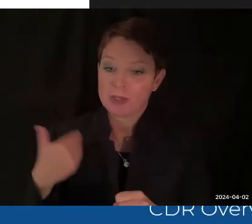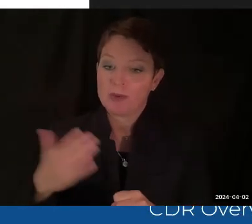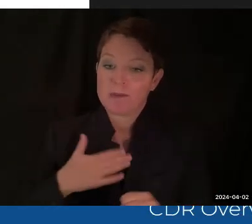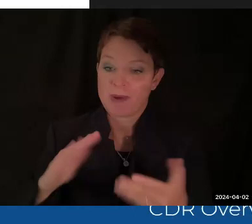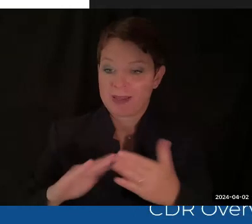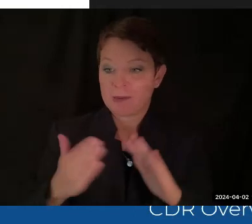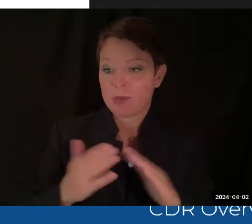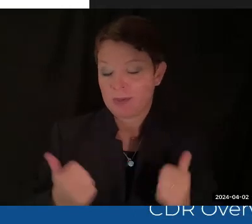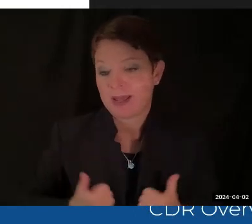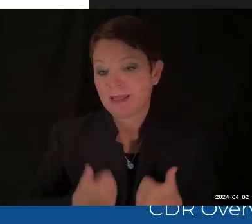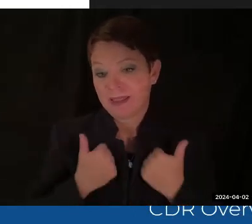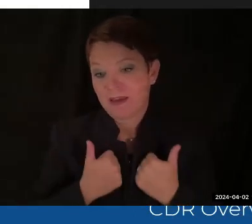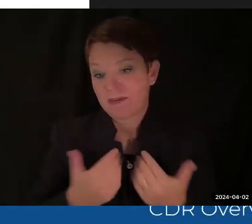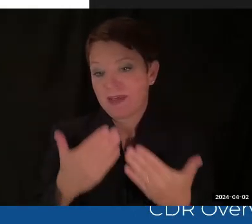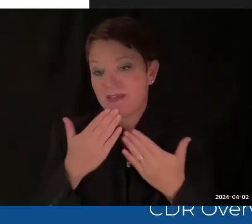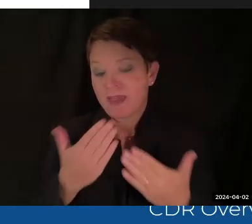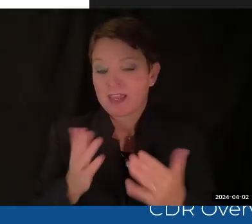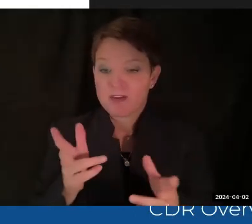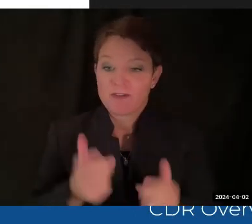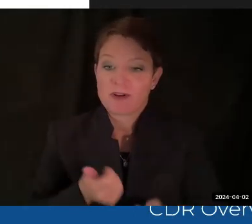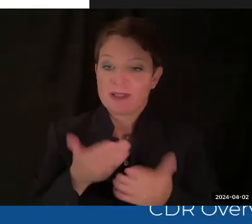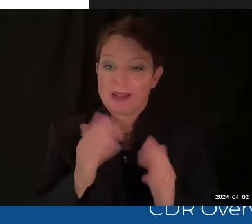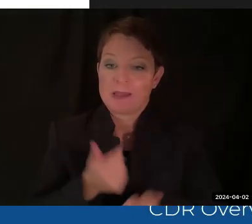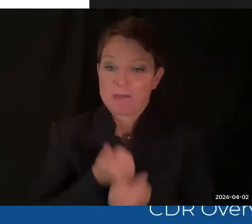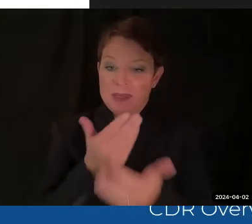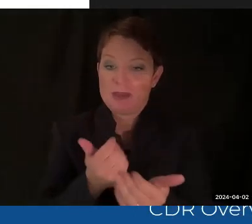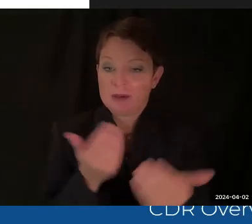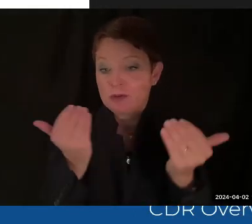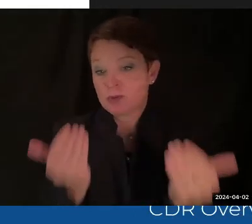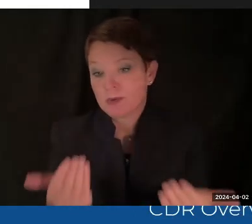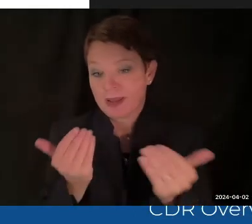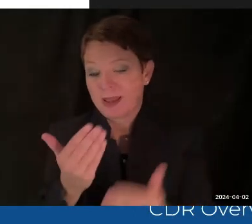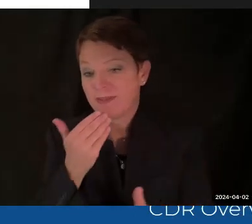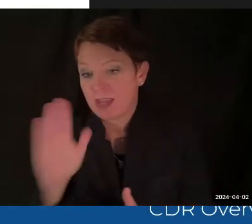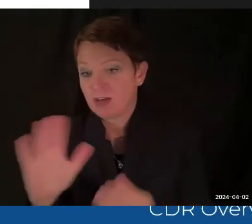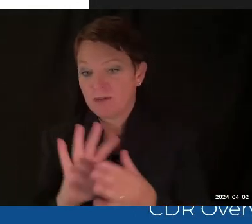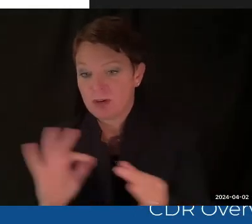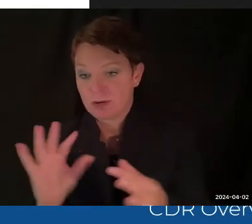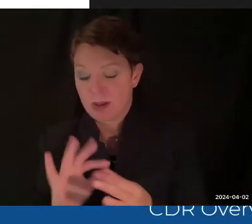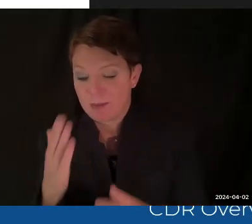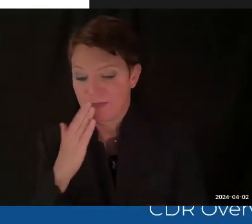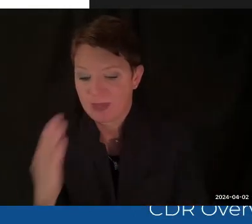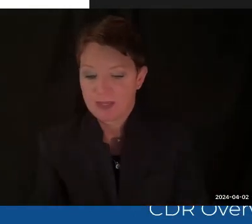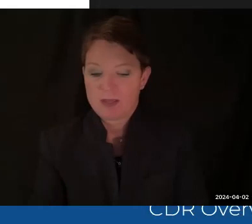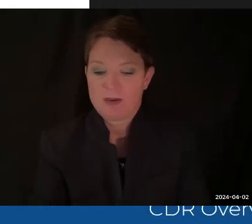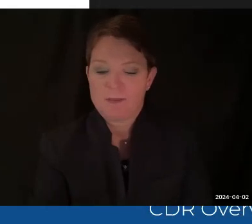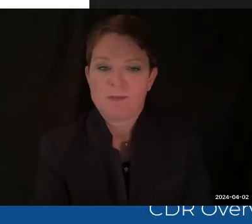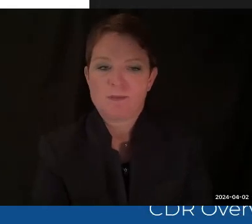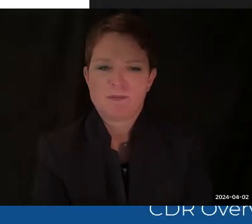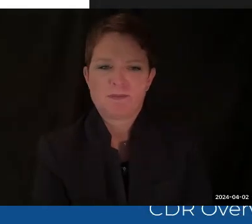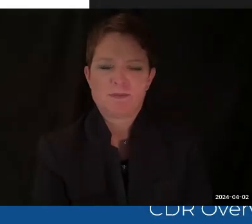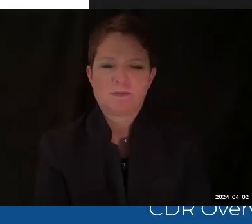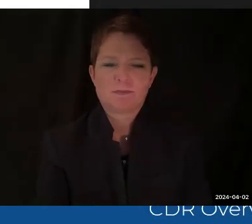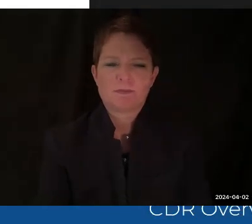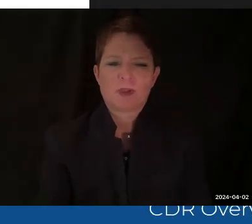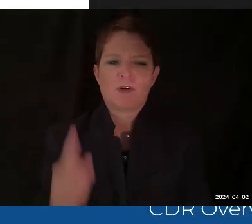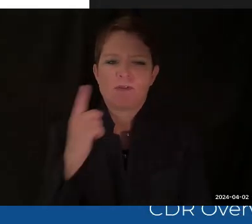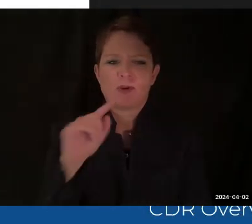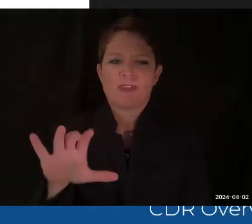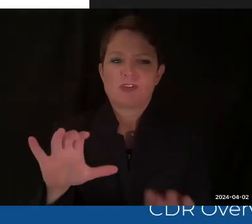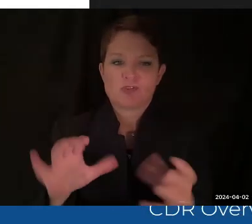all live. But thank you for hearing me out today. Thank you. Thank you for your comments. Was that it for this